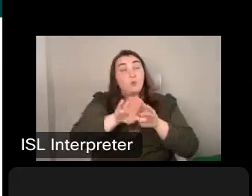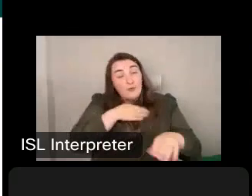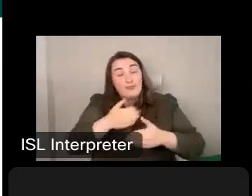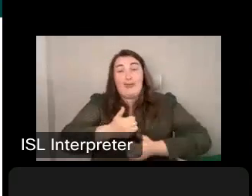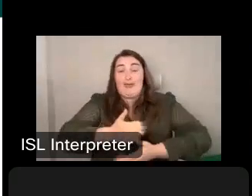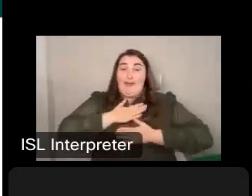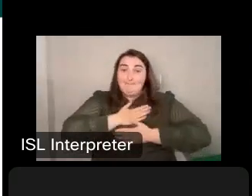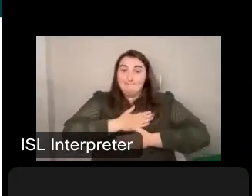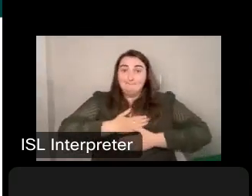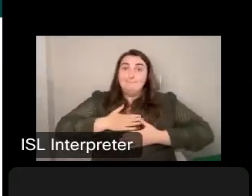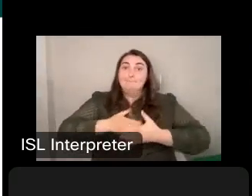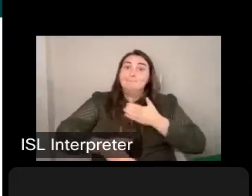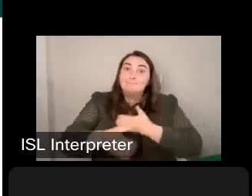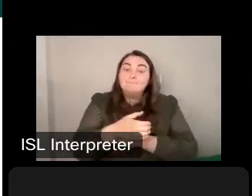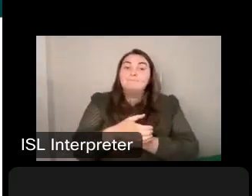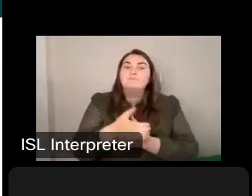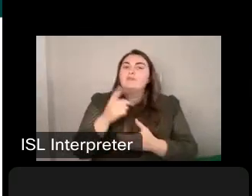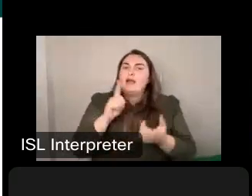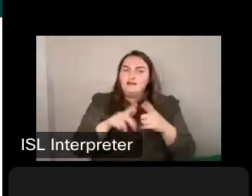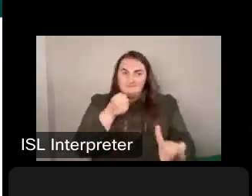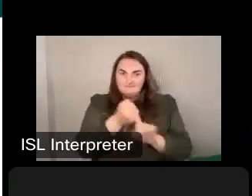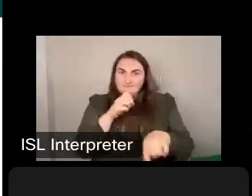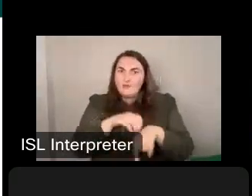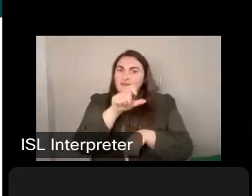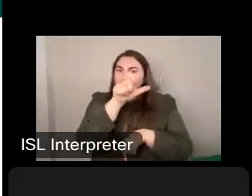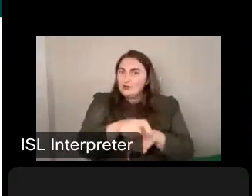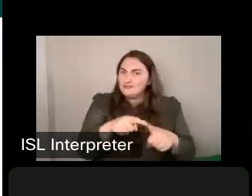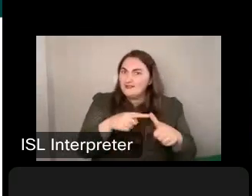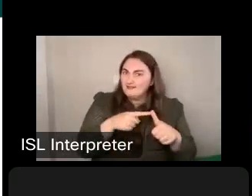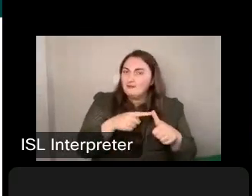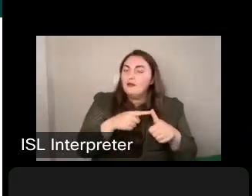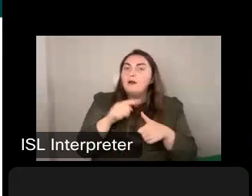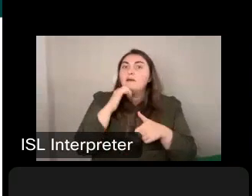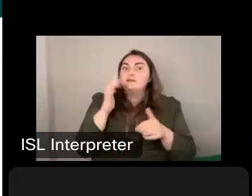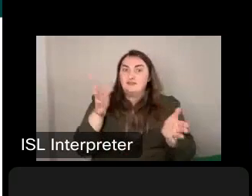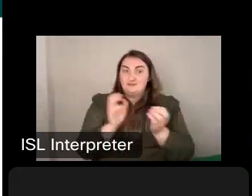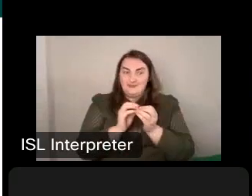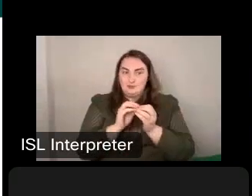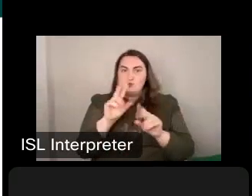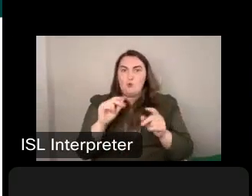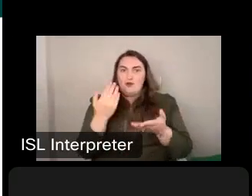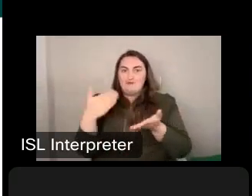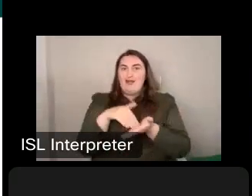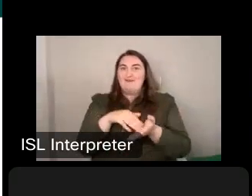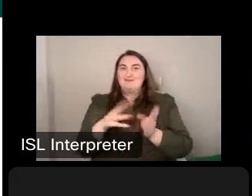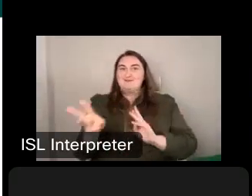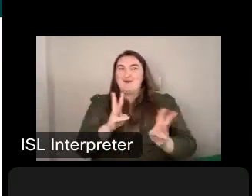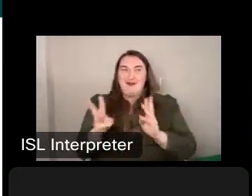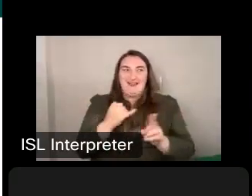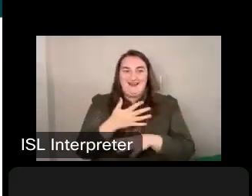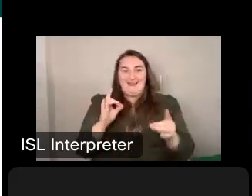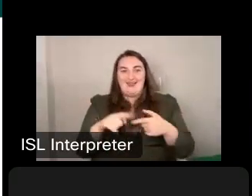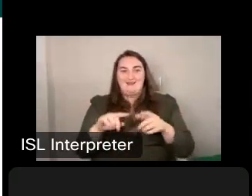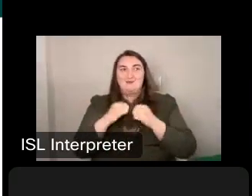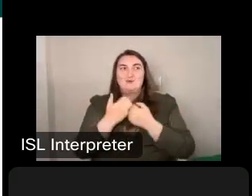happened and the impact on that person. Because as we've said, nobody comes to work in health and social care